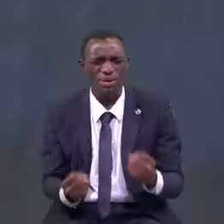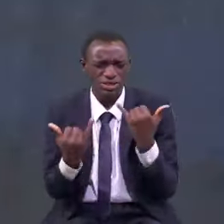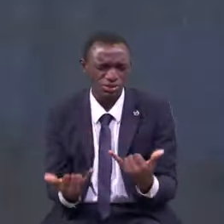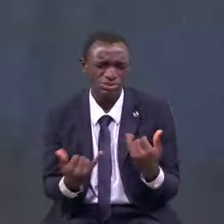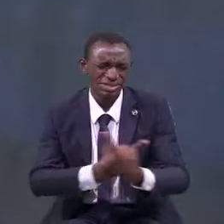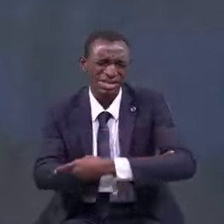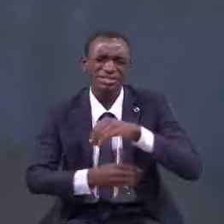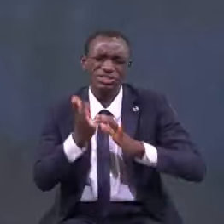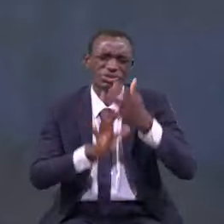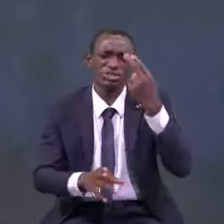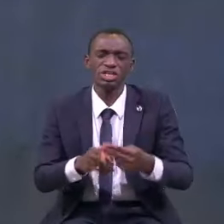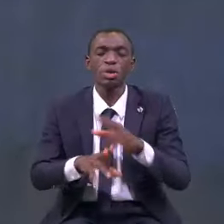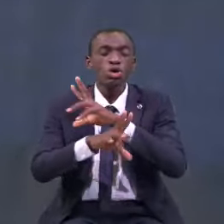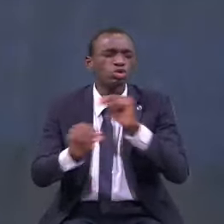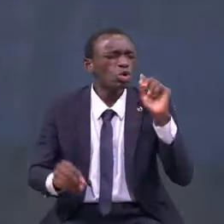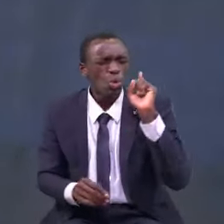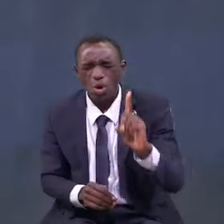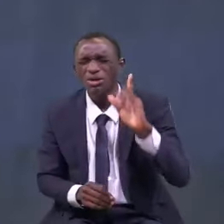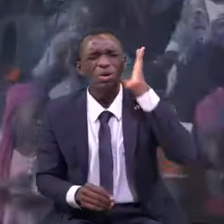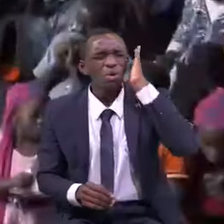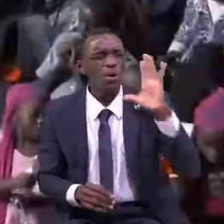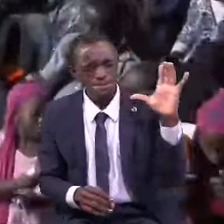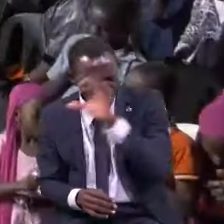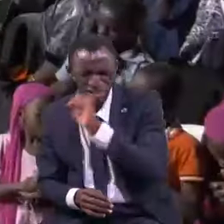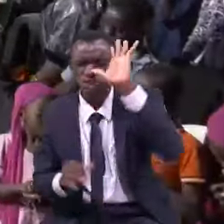Nobody will miss your salvation today.